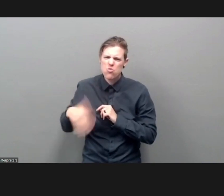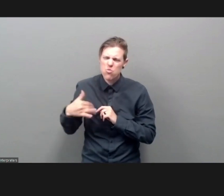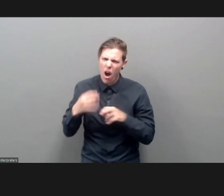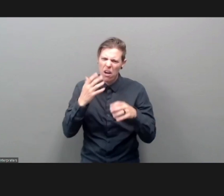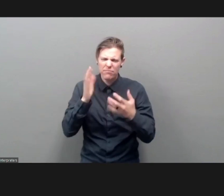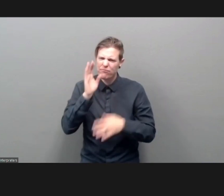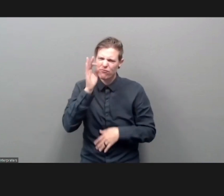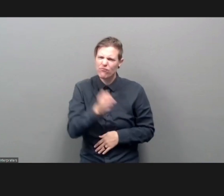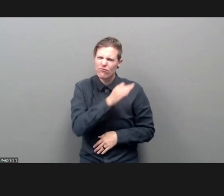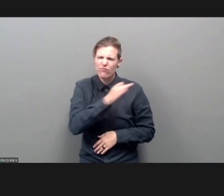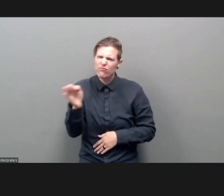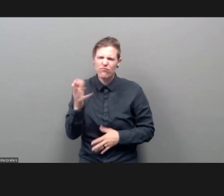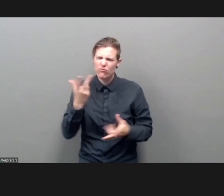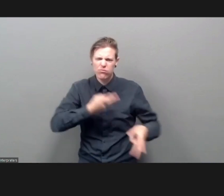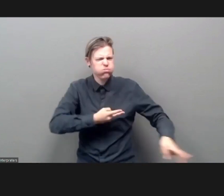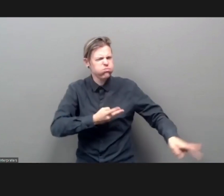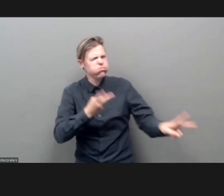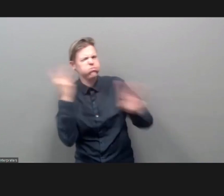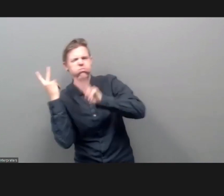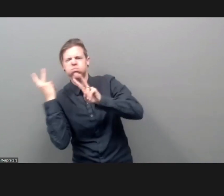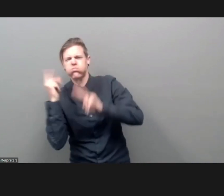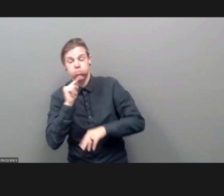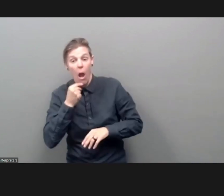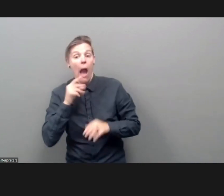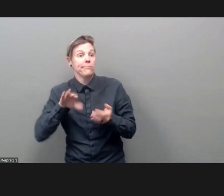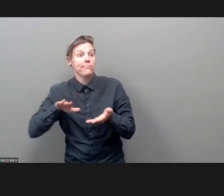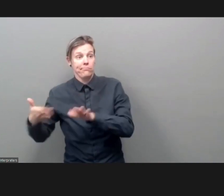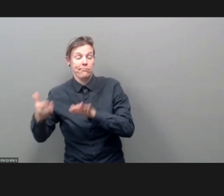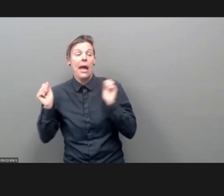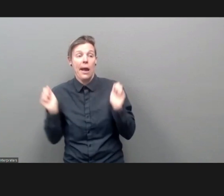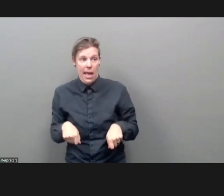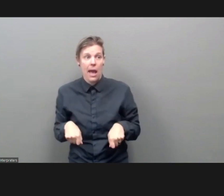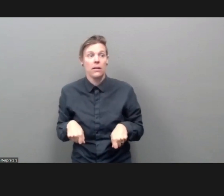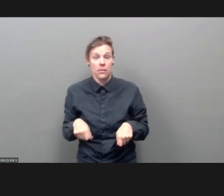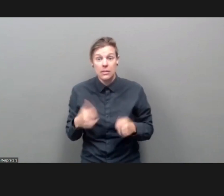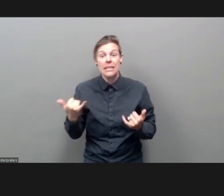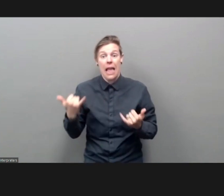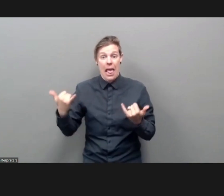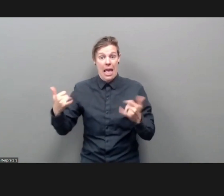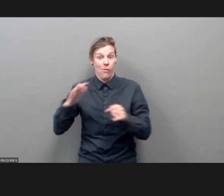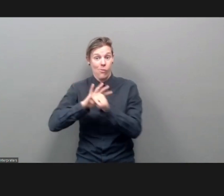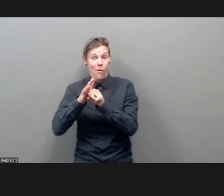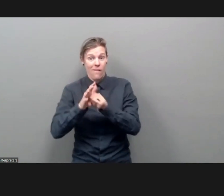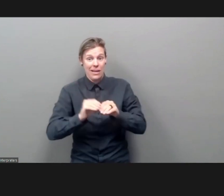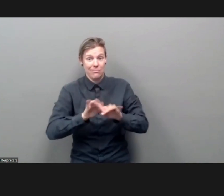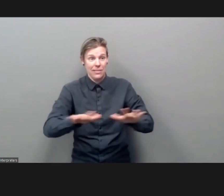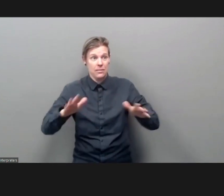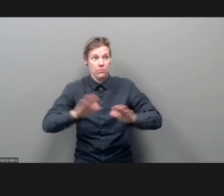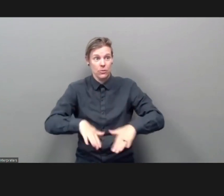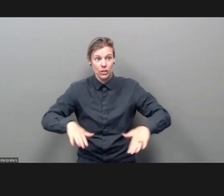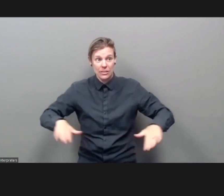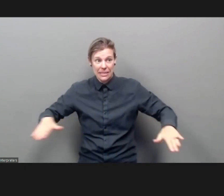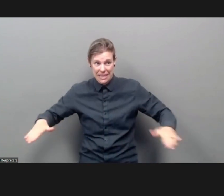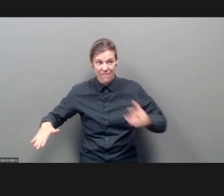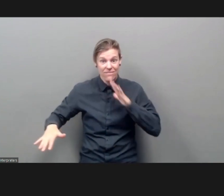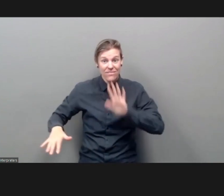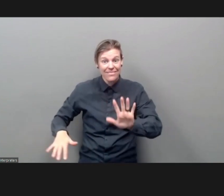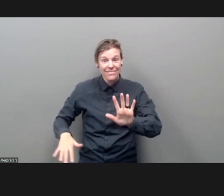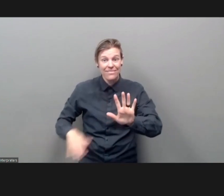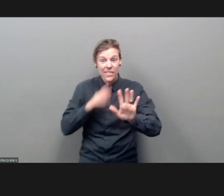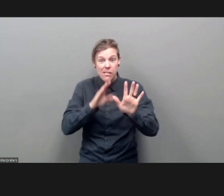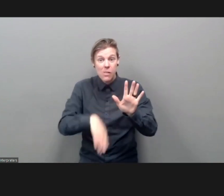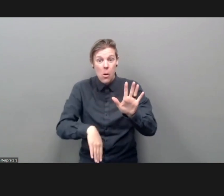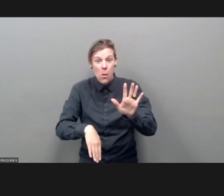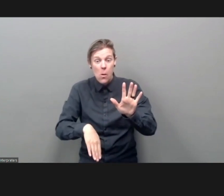or younger populations that are not yet eligible for a vaccine, those under 5, it means that we continue to put them